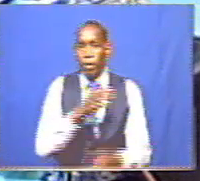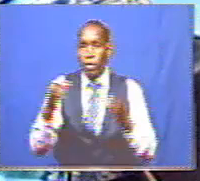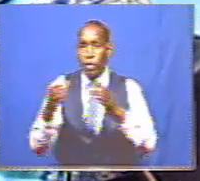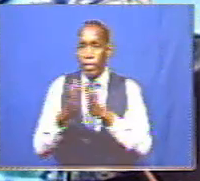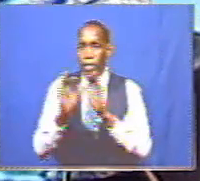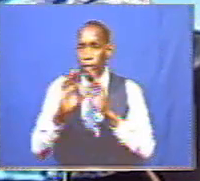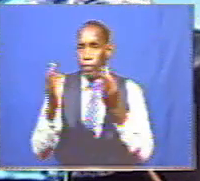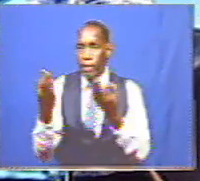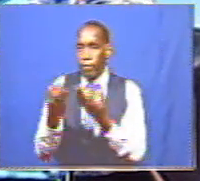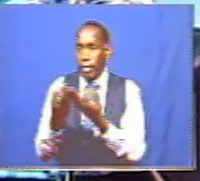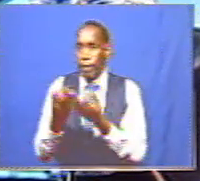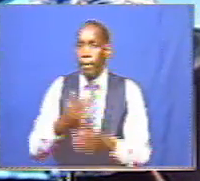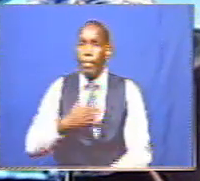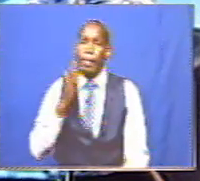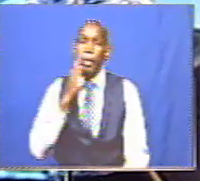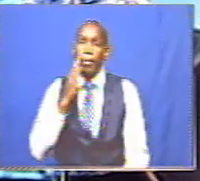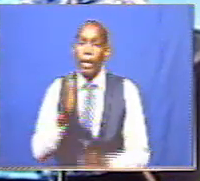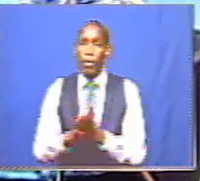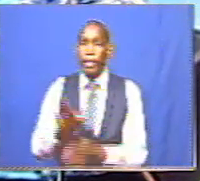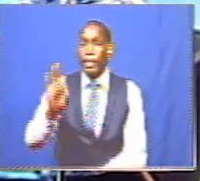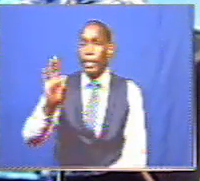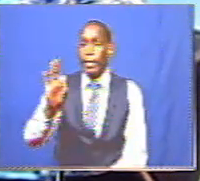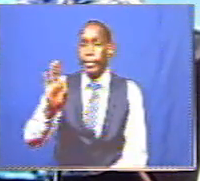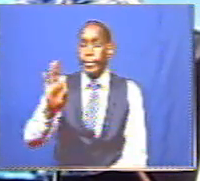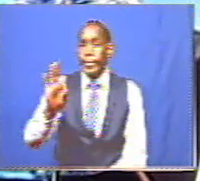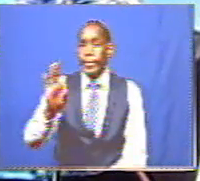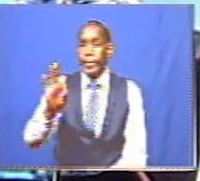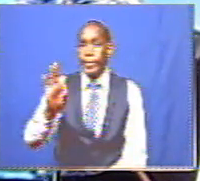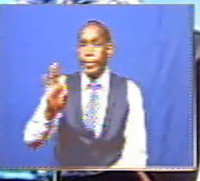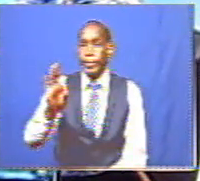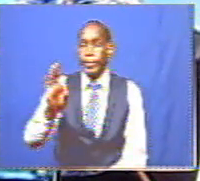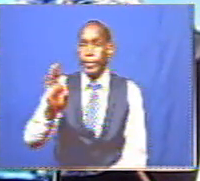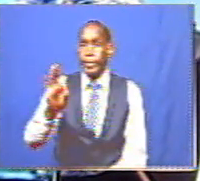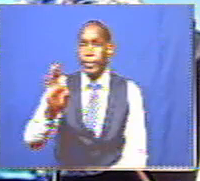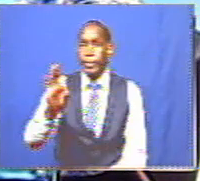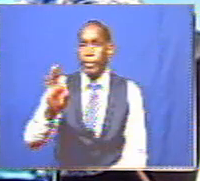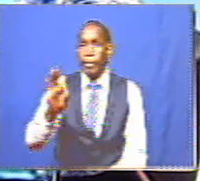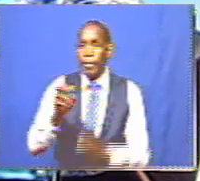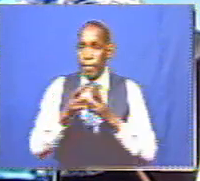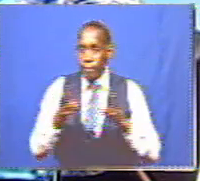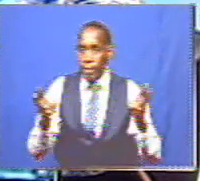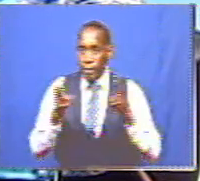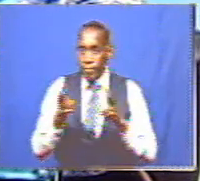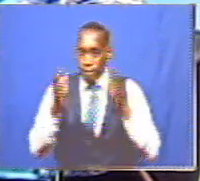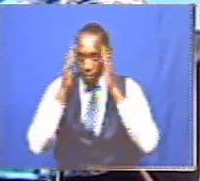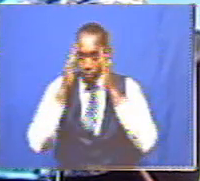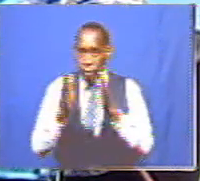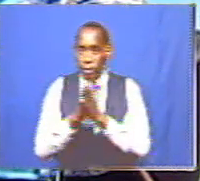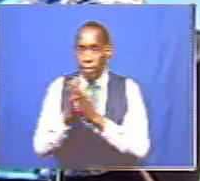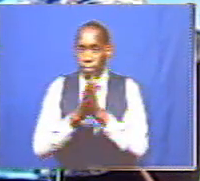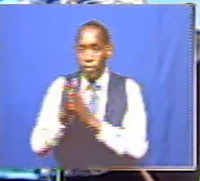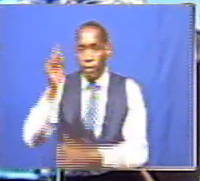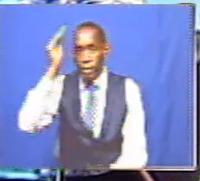Right. I'm a mother of three. And very committed and passionate about